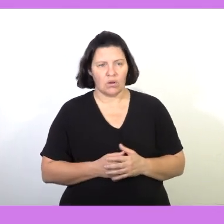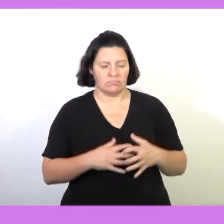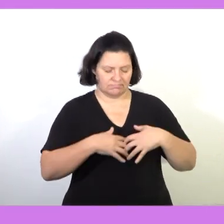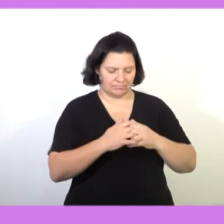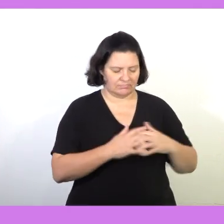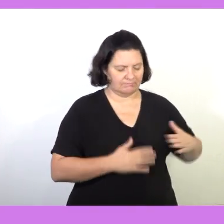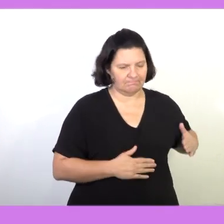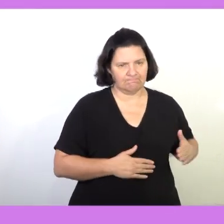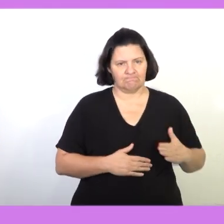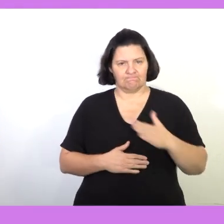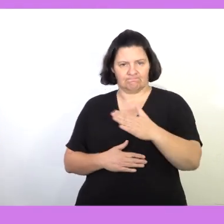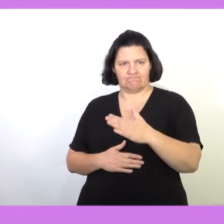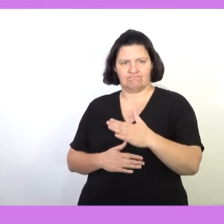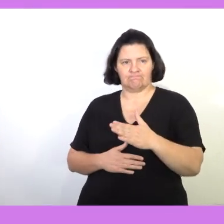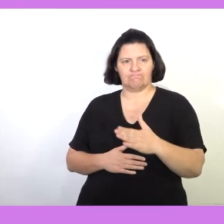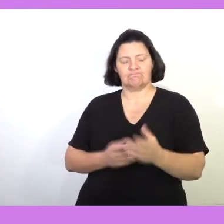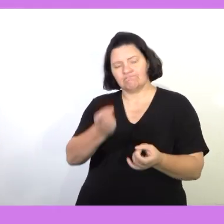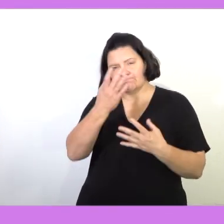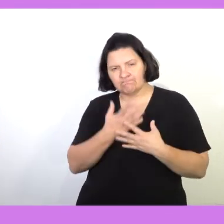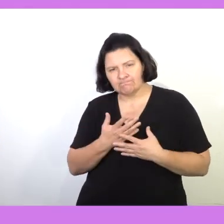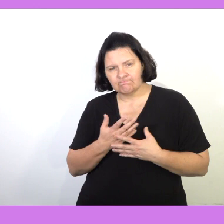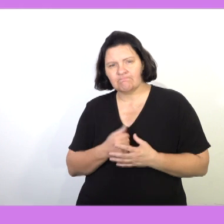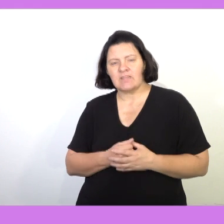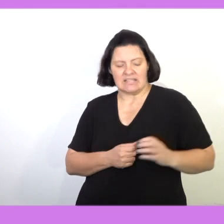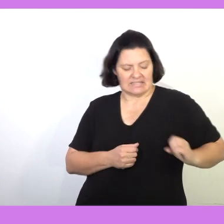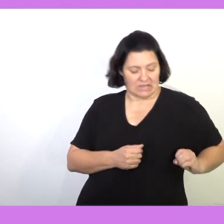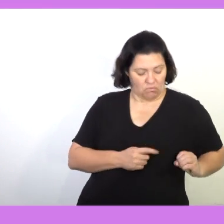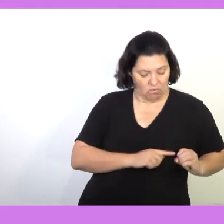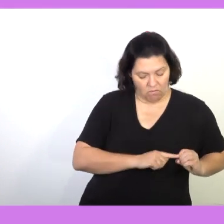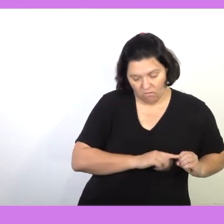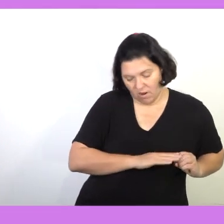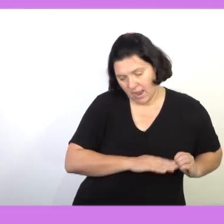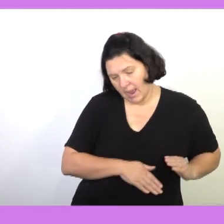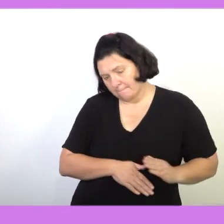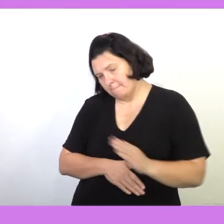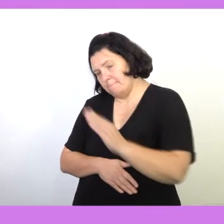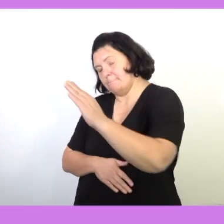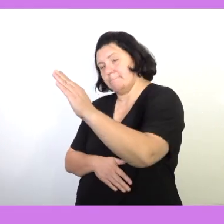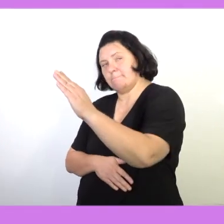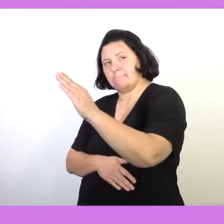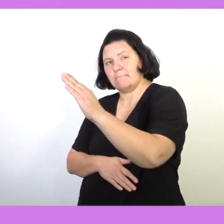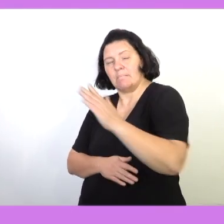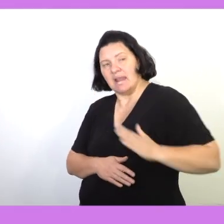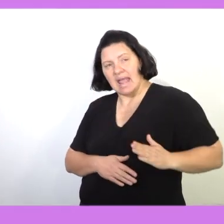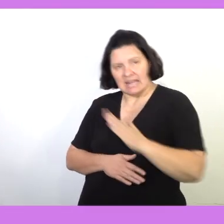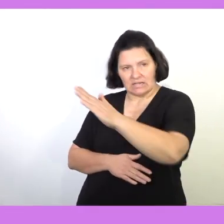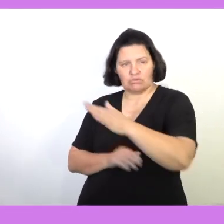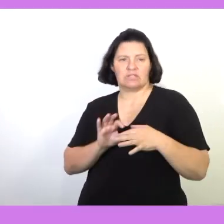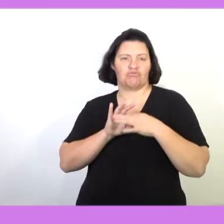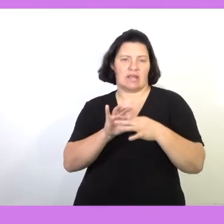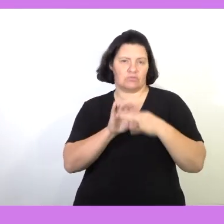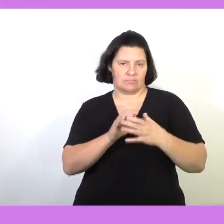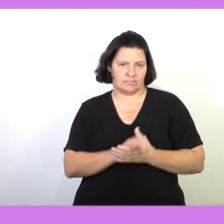we're going to construct this. And you can tell it starts from 0 and it is increasing. It goes up. It gives us an